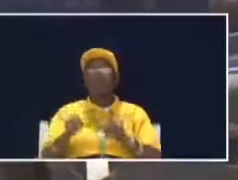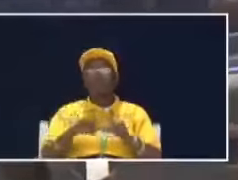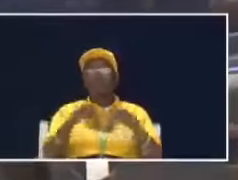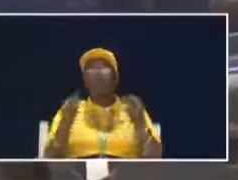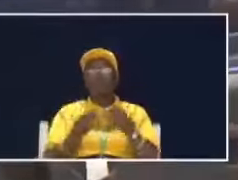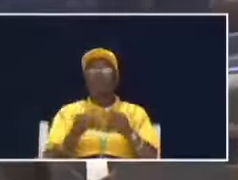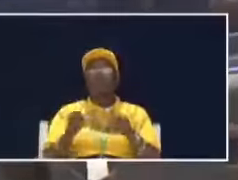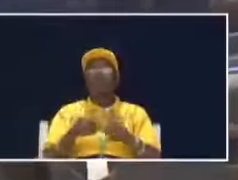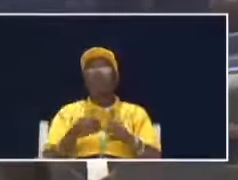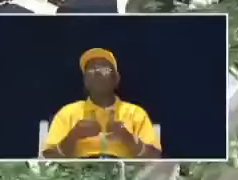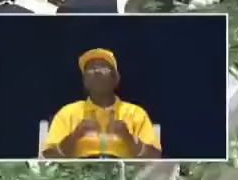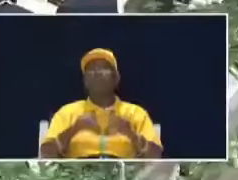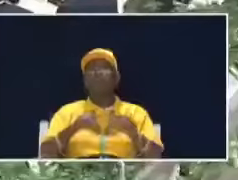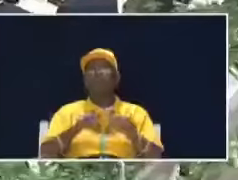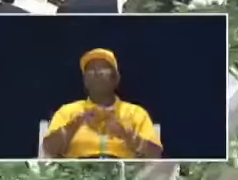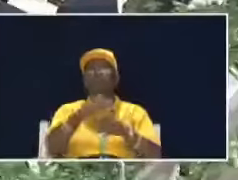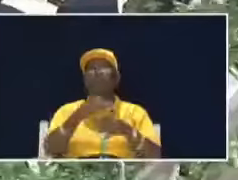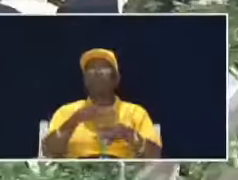continue.